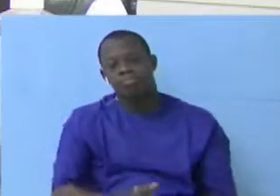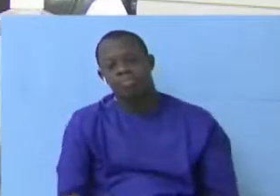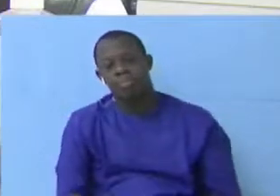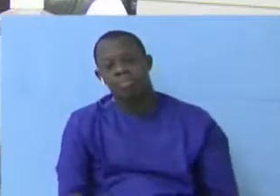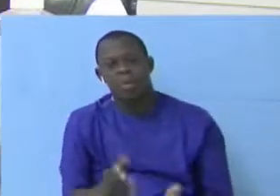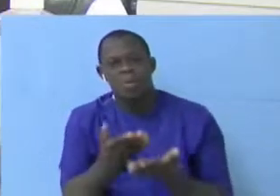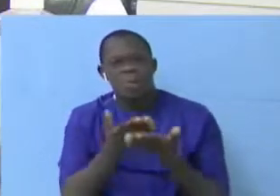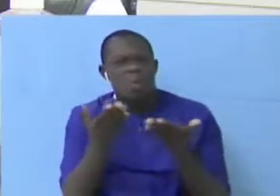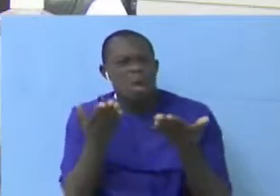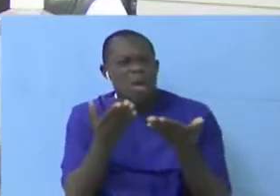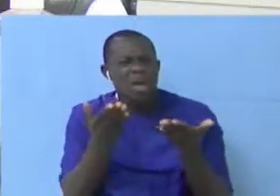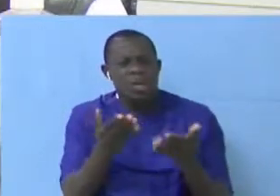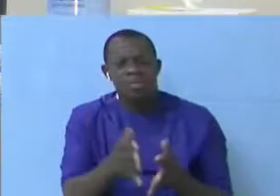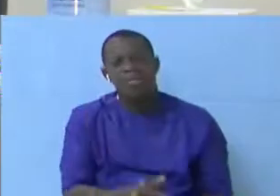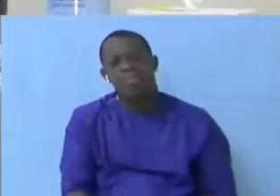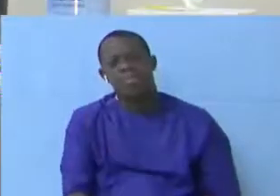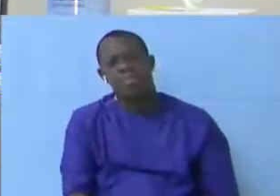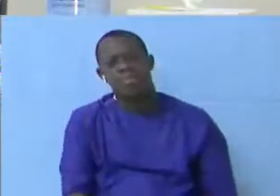Why is that?